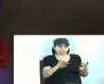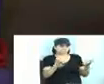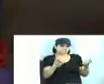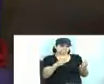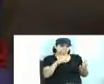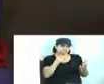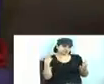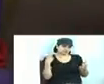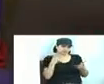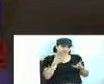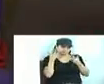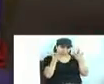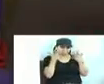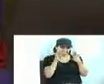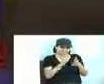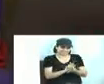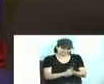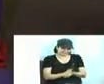embarrassment.